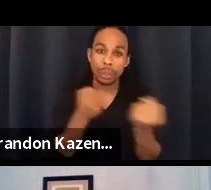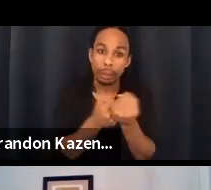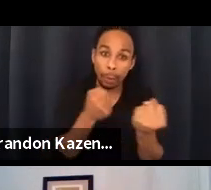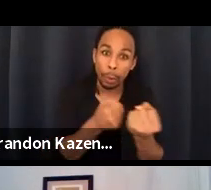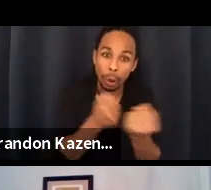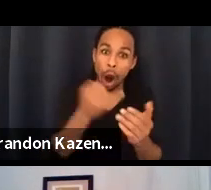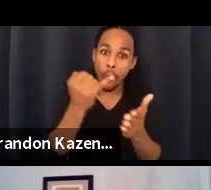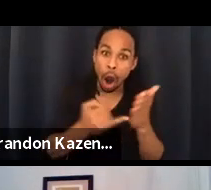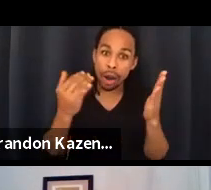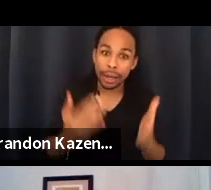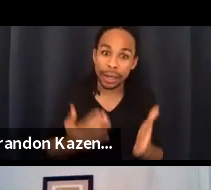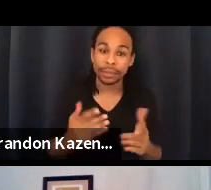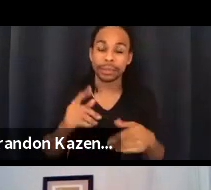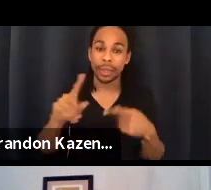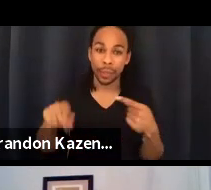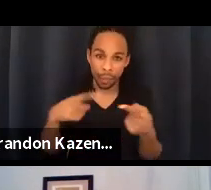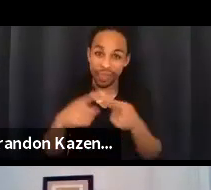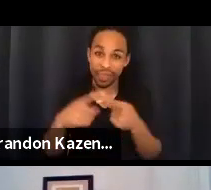doesn't acknowledge